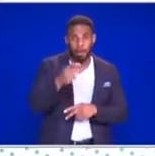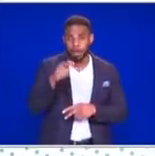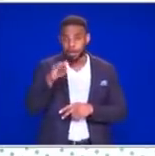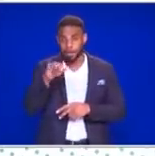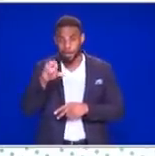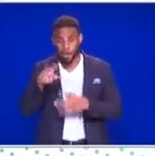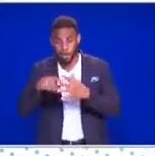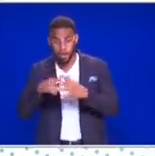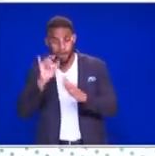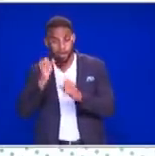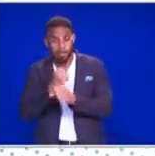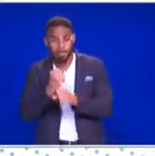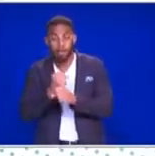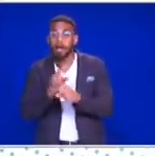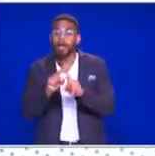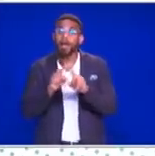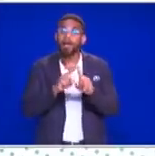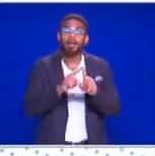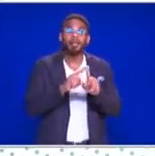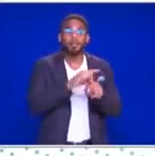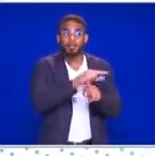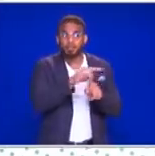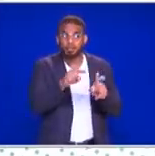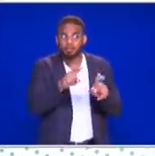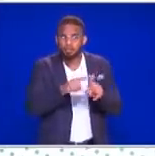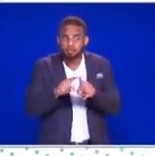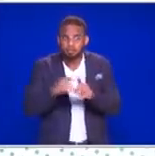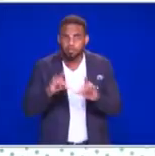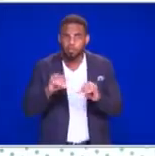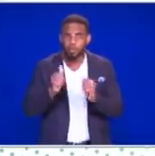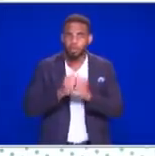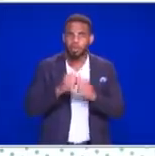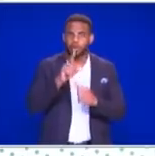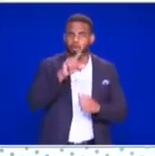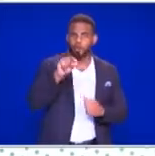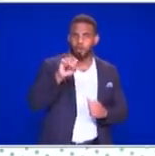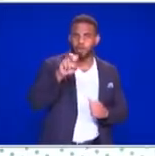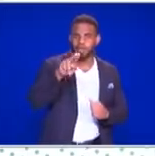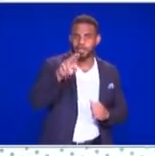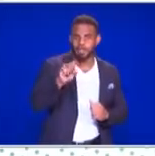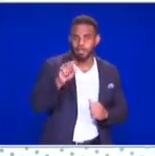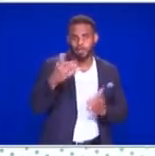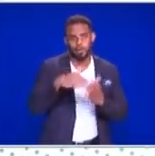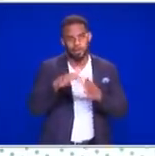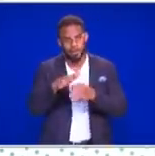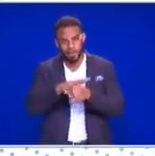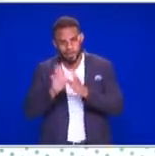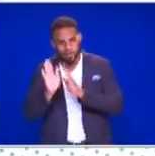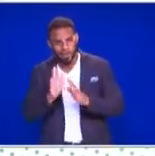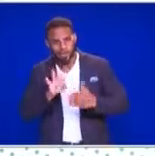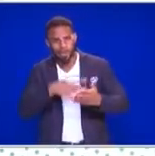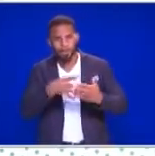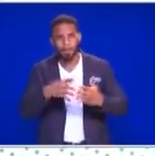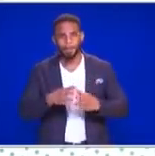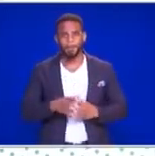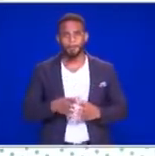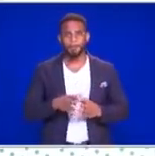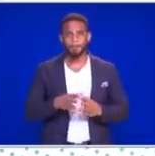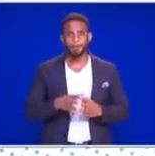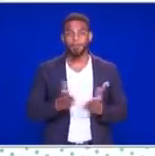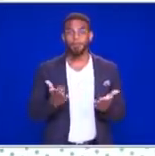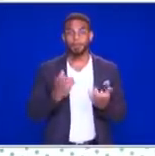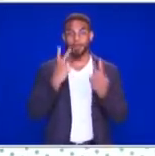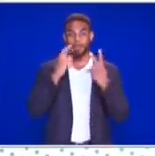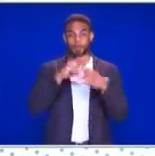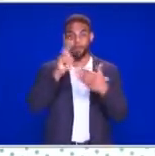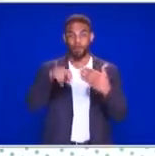Hispanic origin statistics as data users often do, such as with the 2020 census redistricting tables. Here